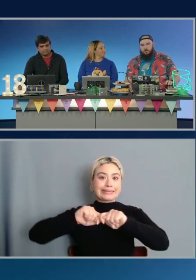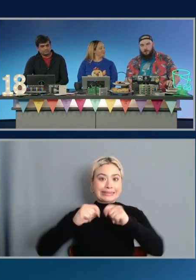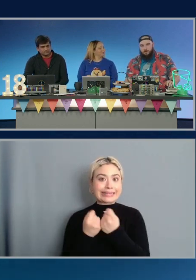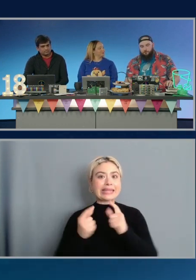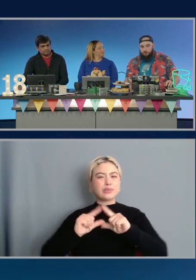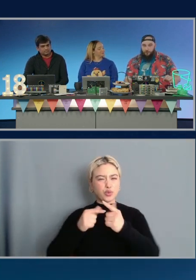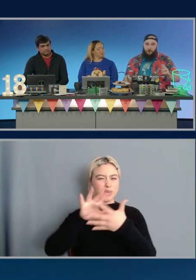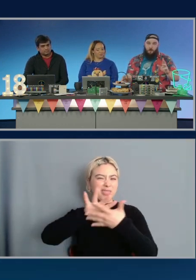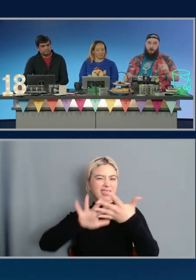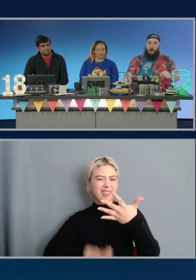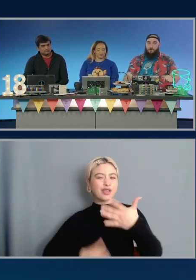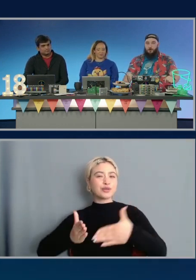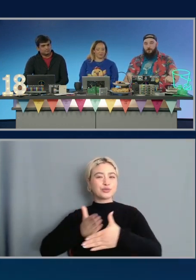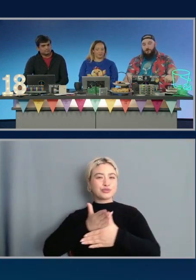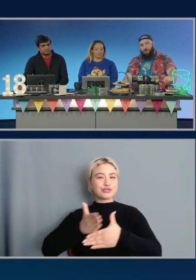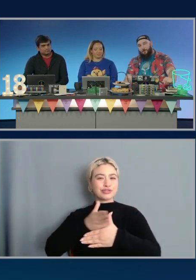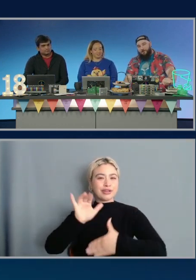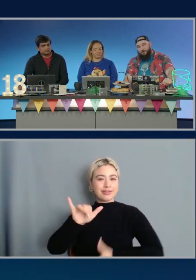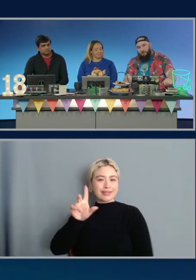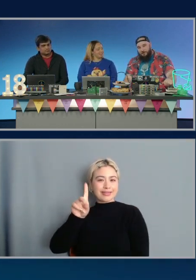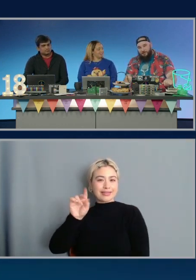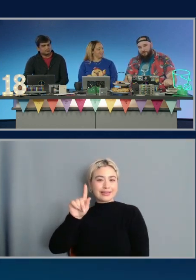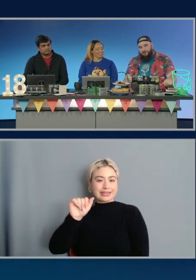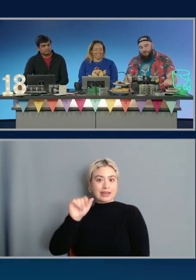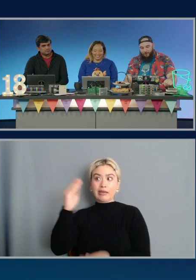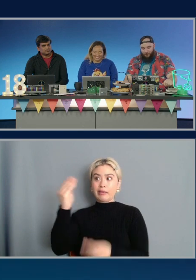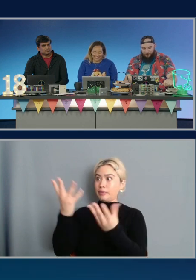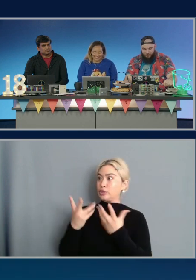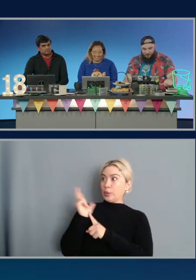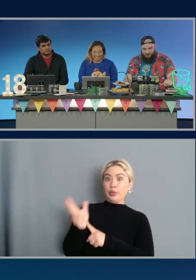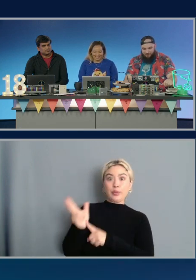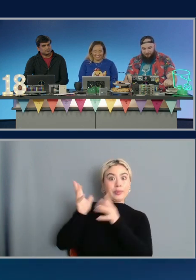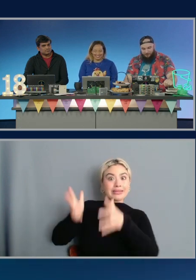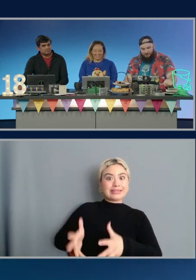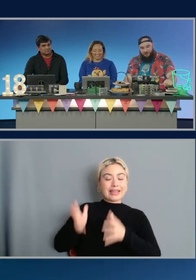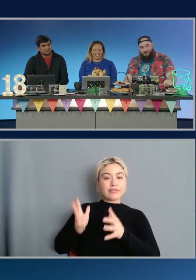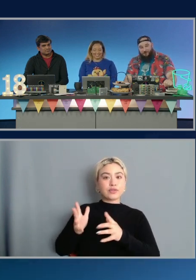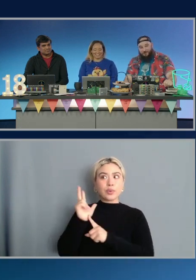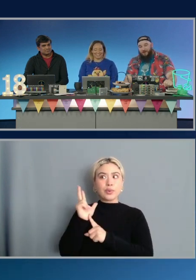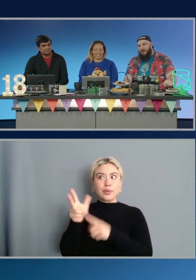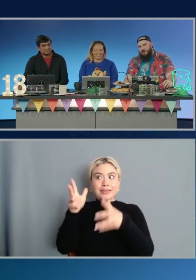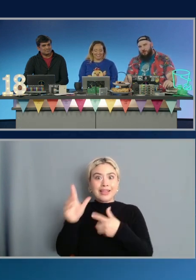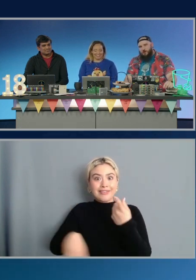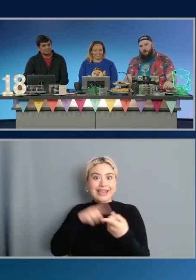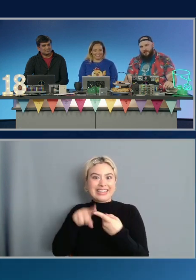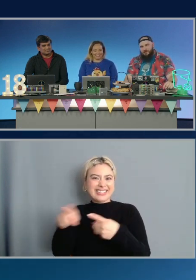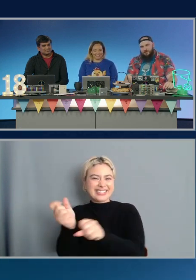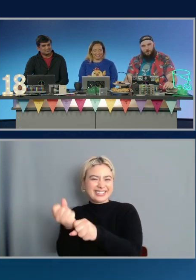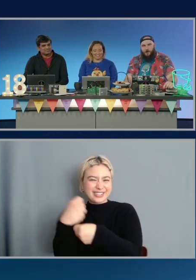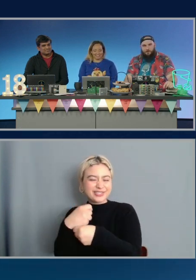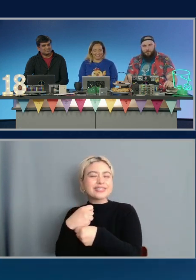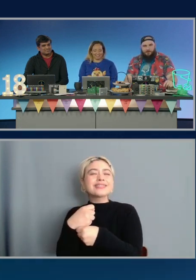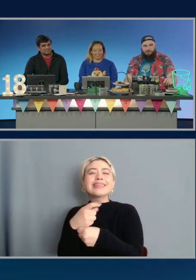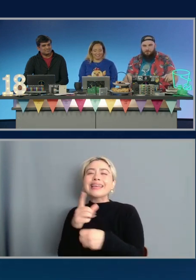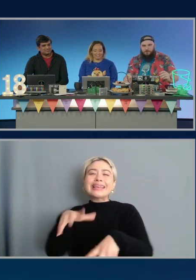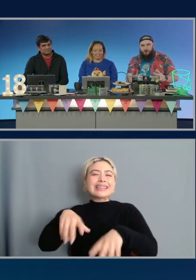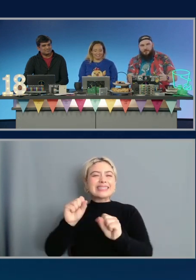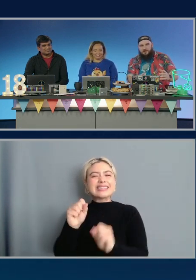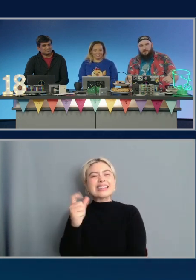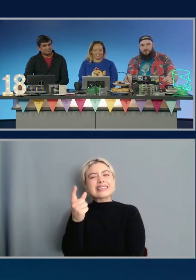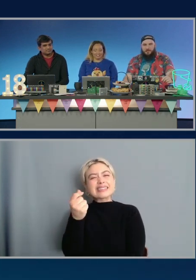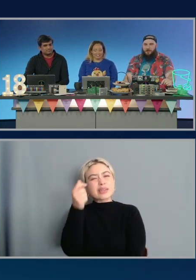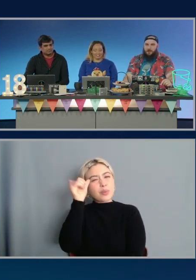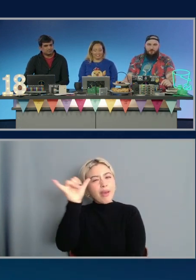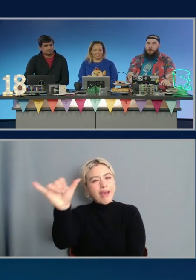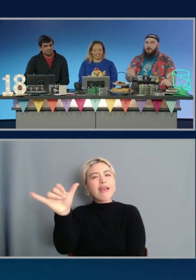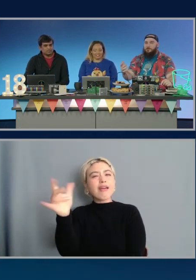fun things. I've been told we have 3 minutes left, or 3 minutes left until this thing is generated. Just so you know, it takes just a while. It's processing